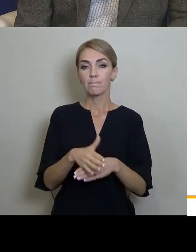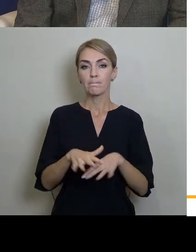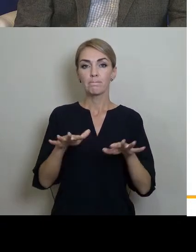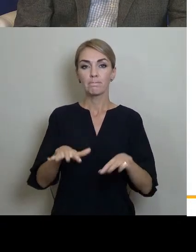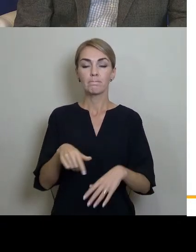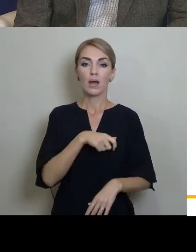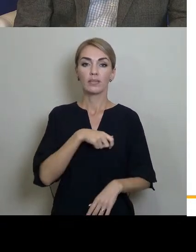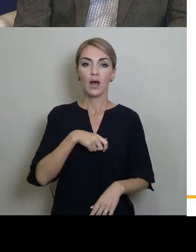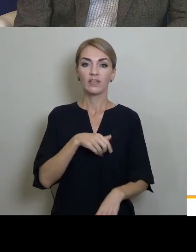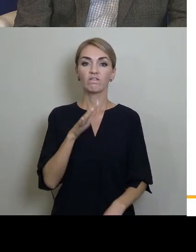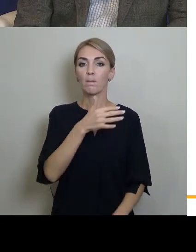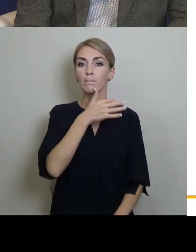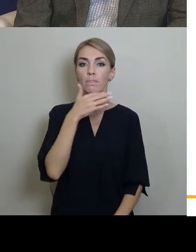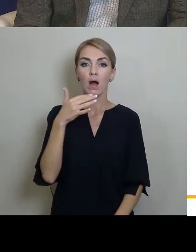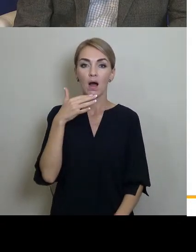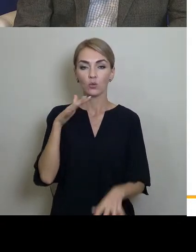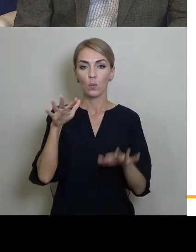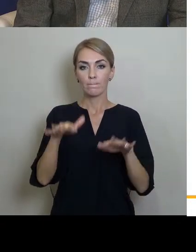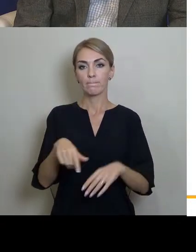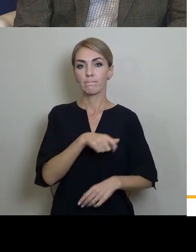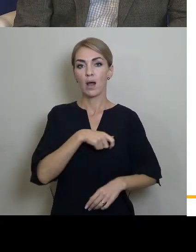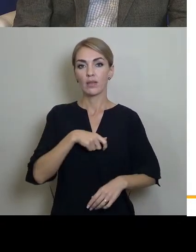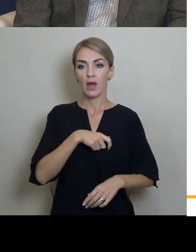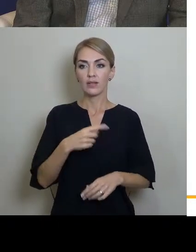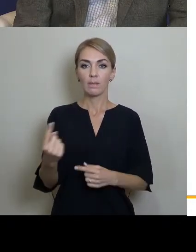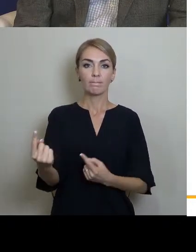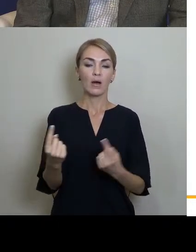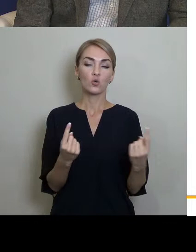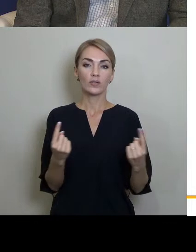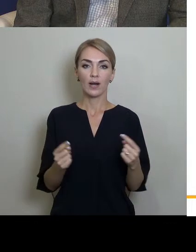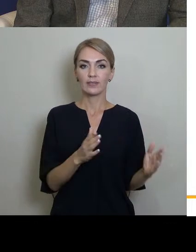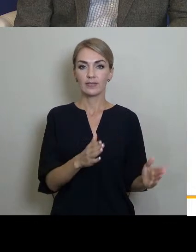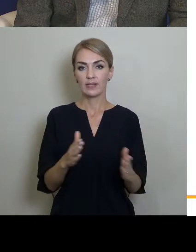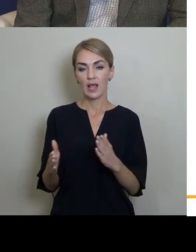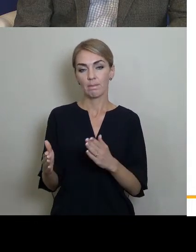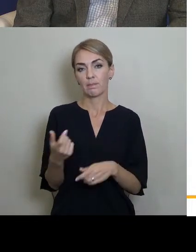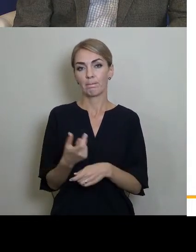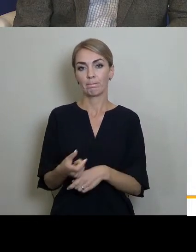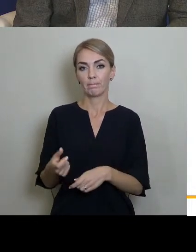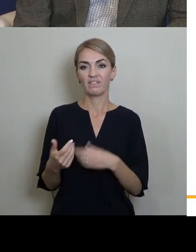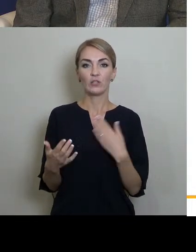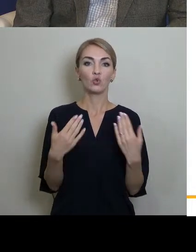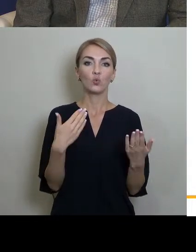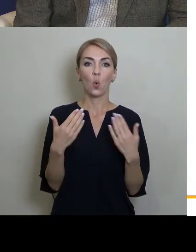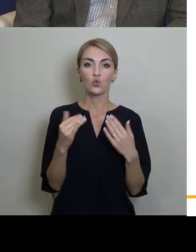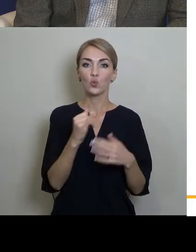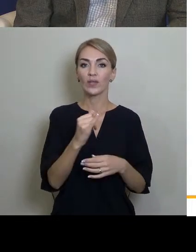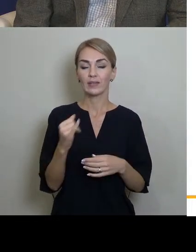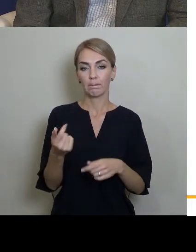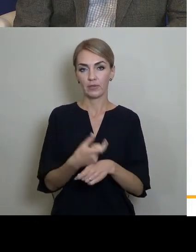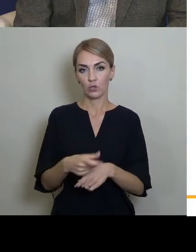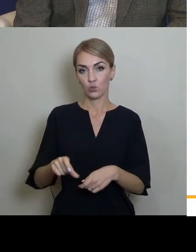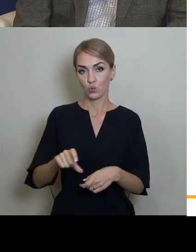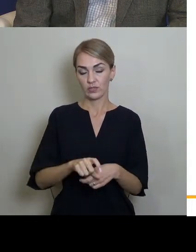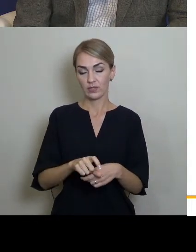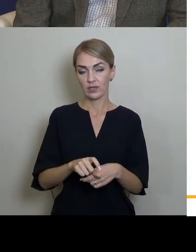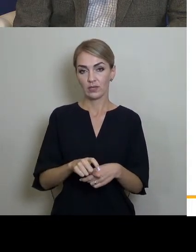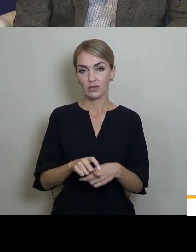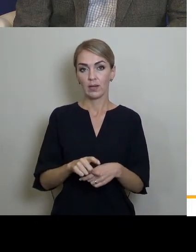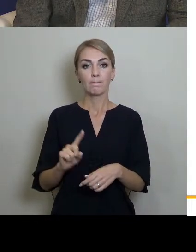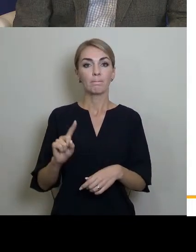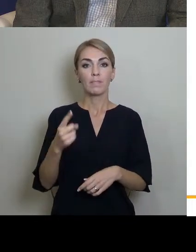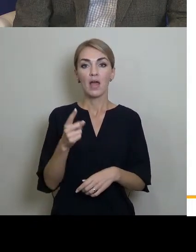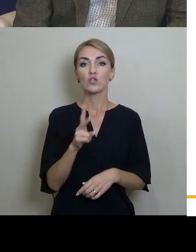in a nutshell how the mandates are going to be distributed in the multi-mandate majoritarian system of the